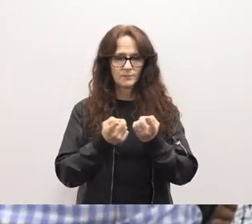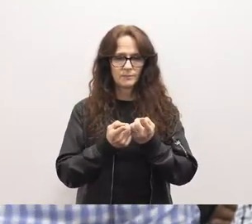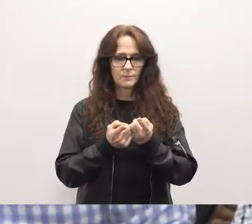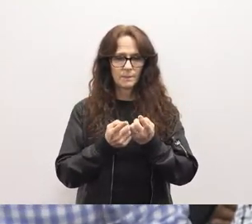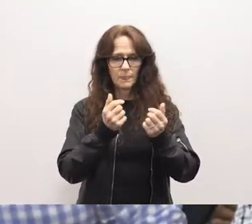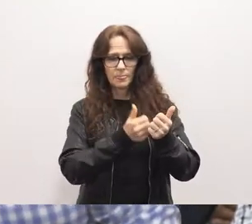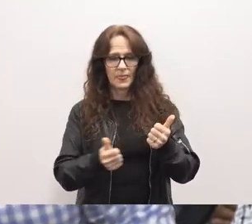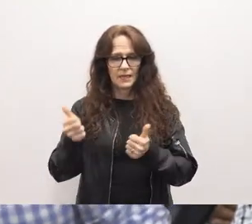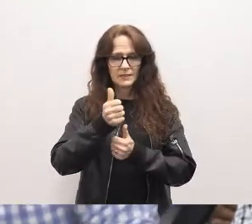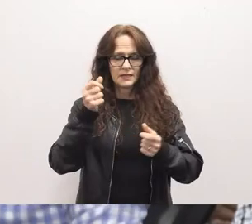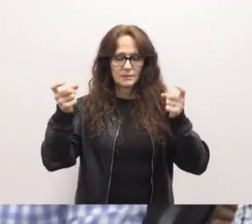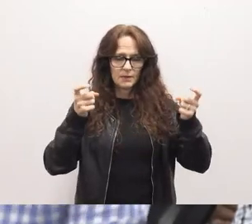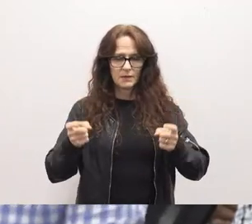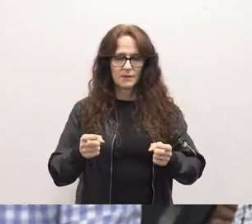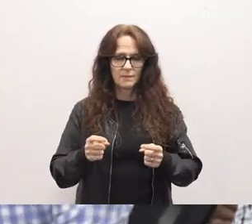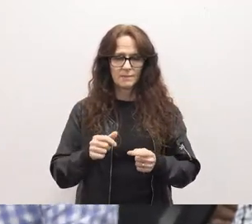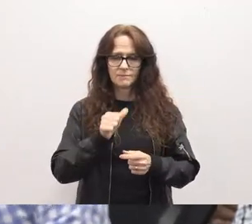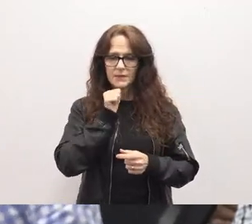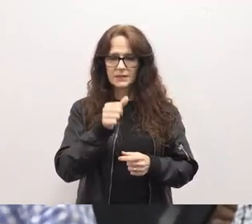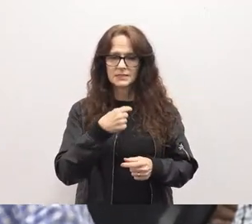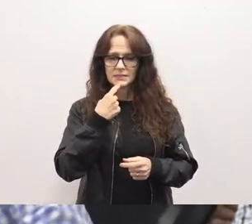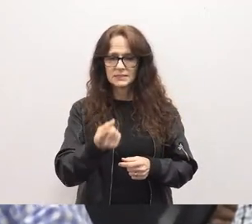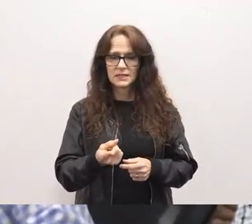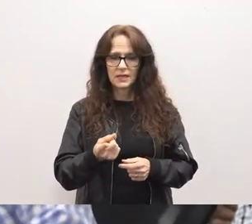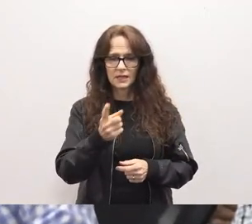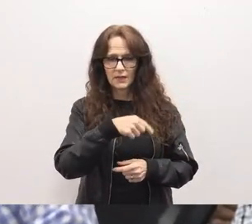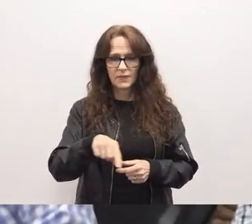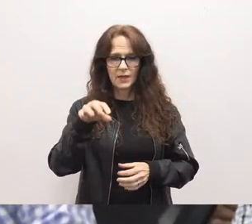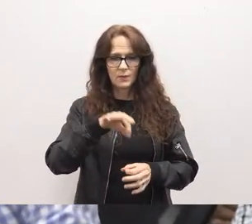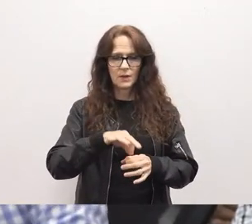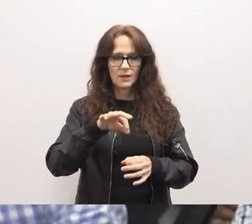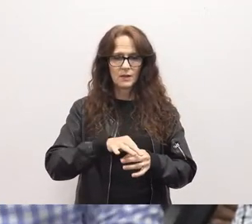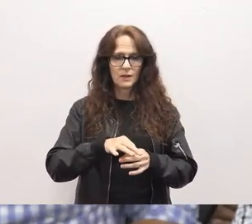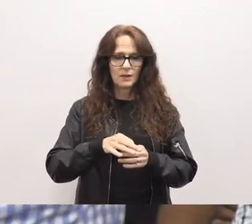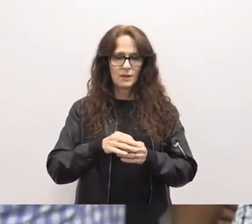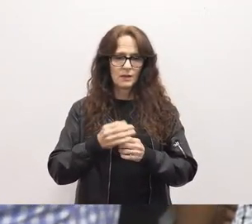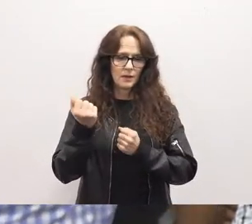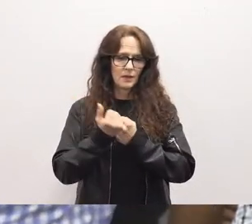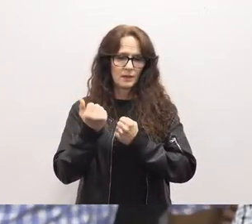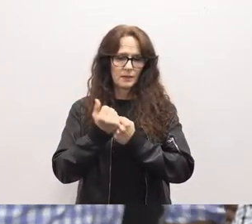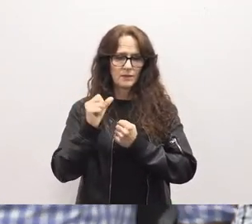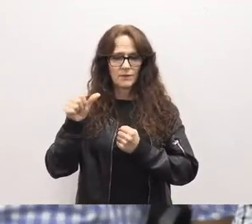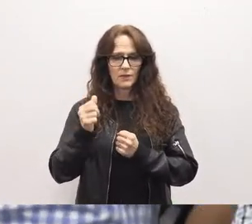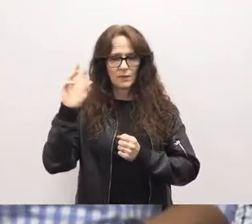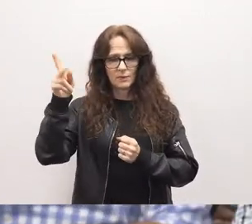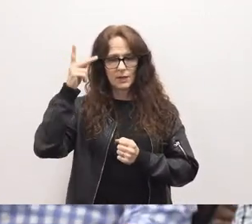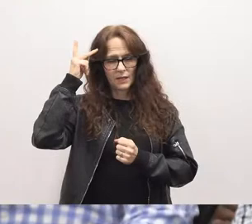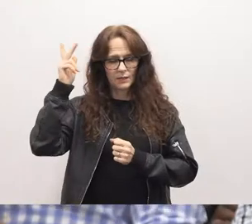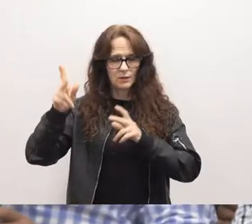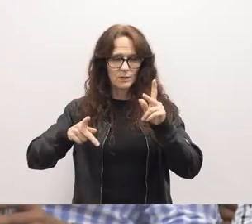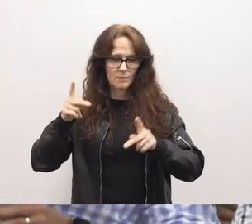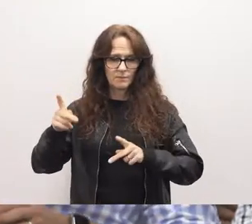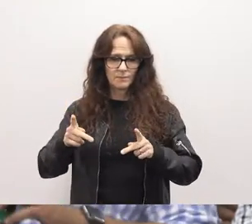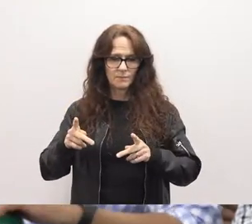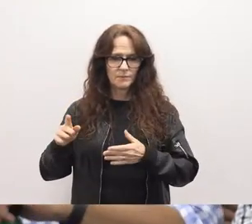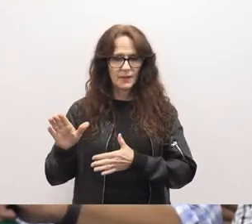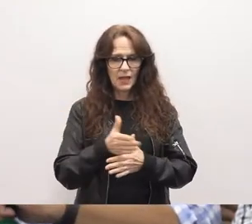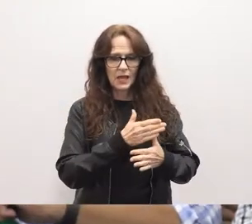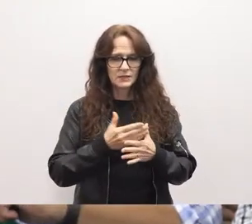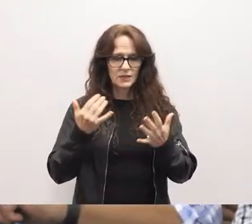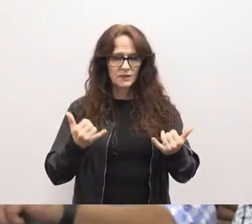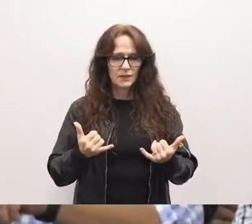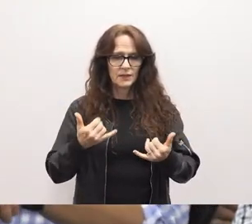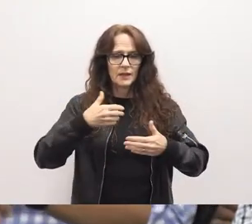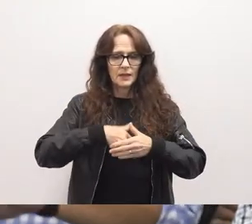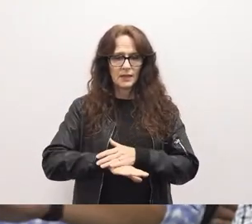executive management. It does not say that they were elected to campaign for other political candidates. I share this because as we